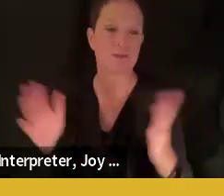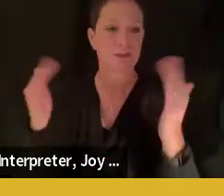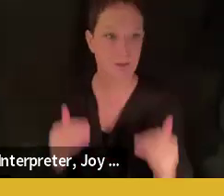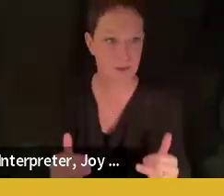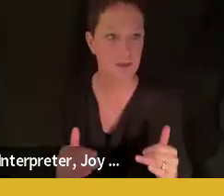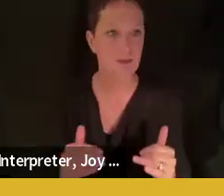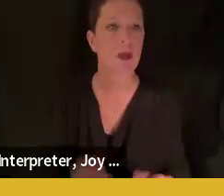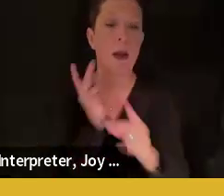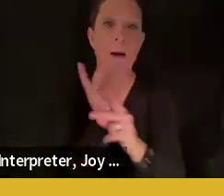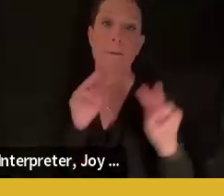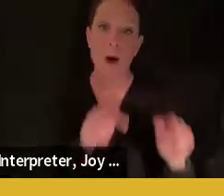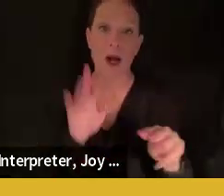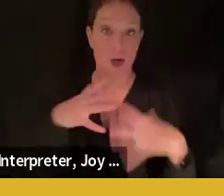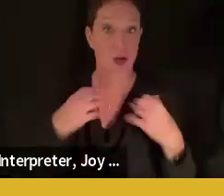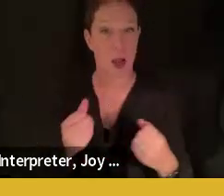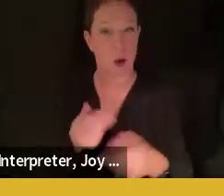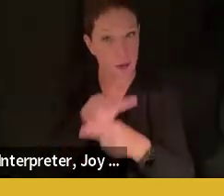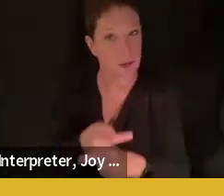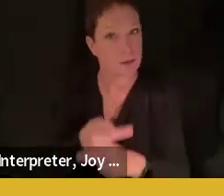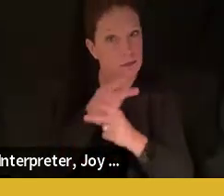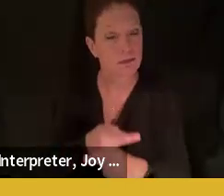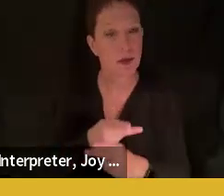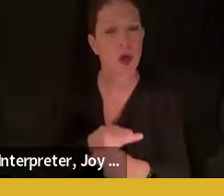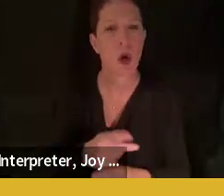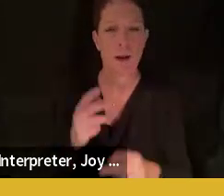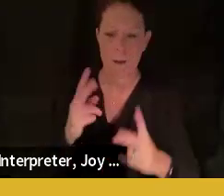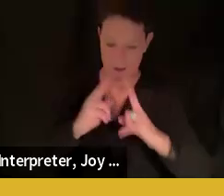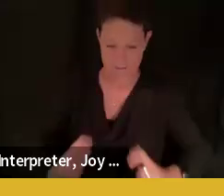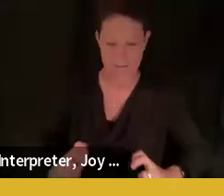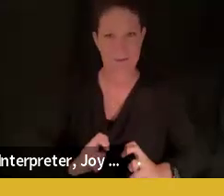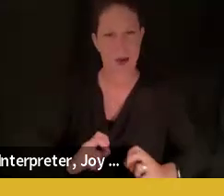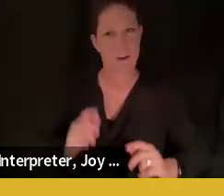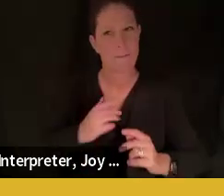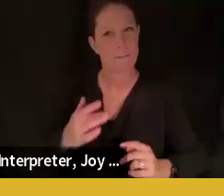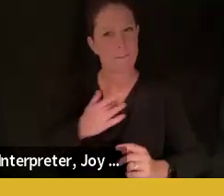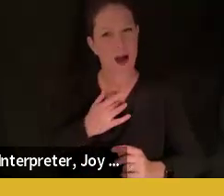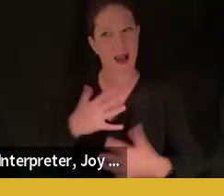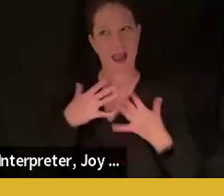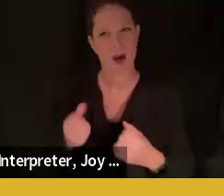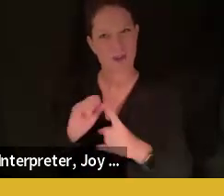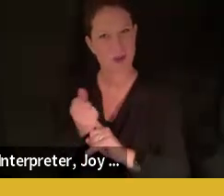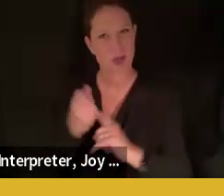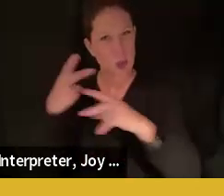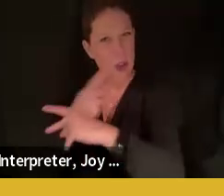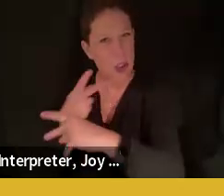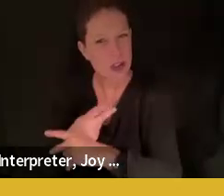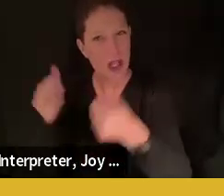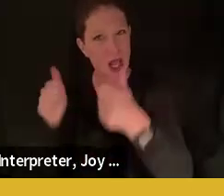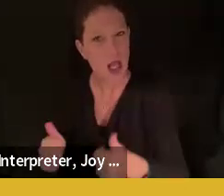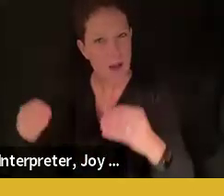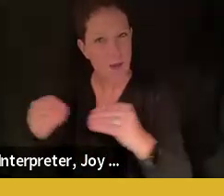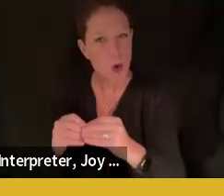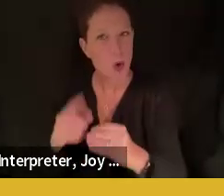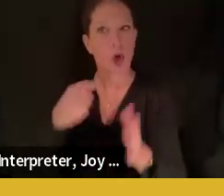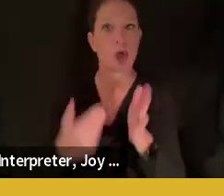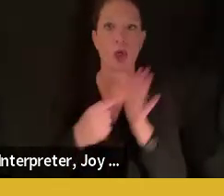Secondly, you can monitor your health closely. You want to watch for worsening symptoms of your chronic health conditions and watch for new